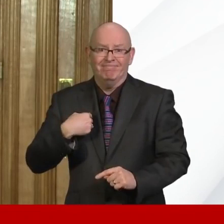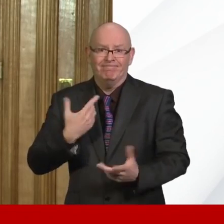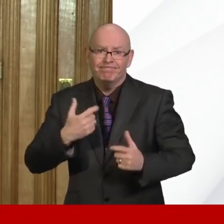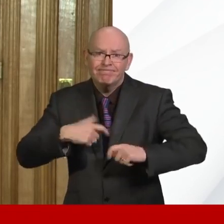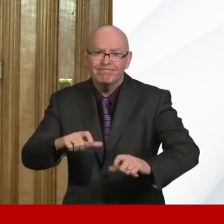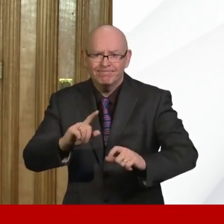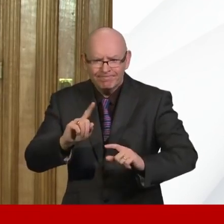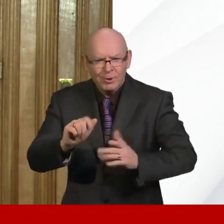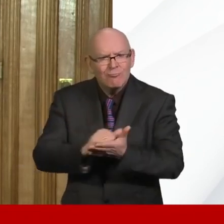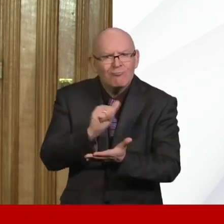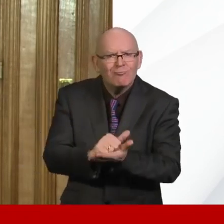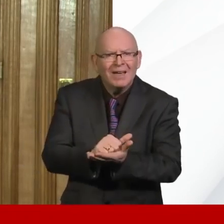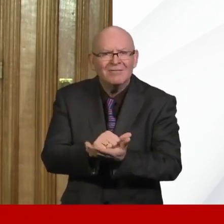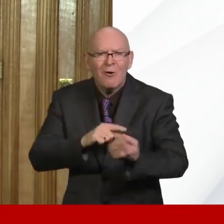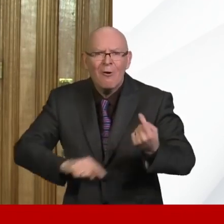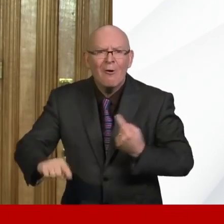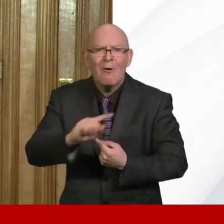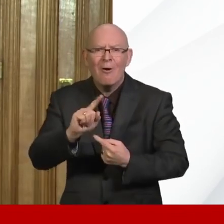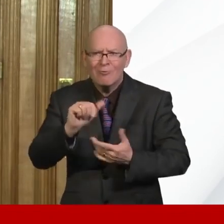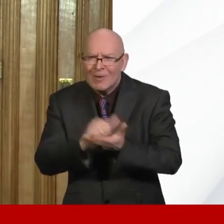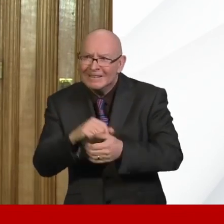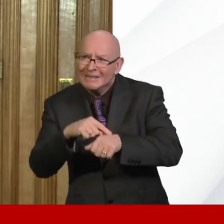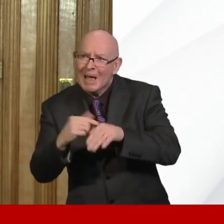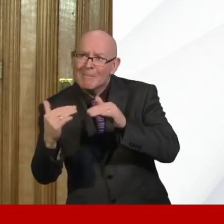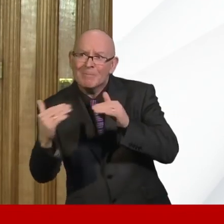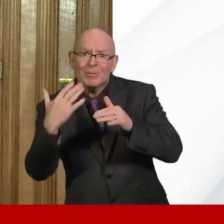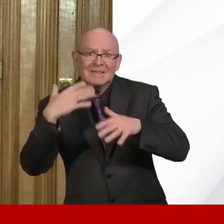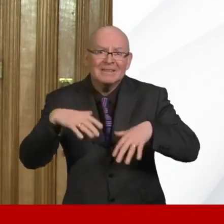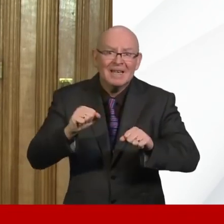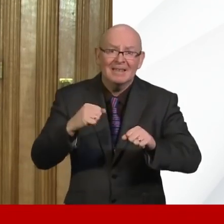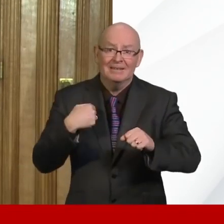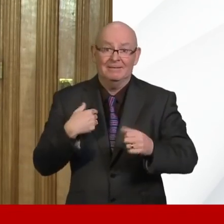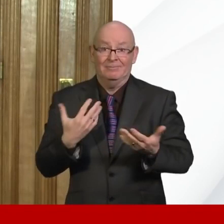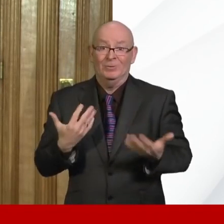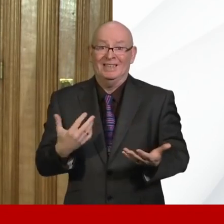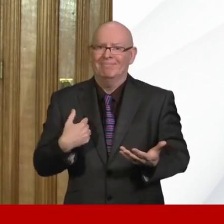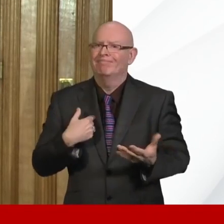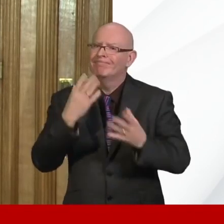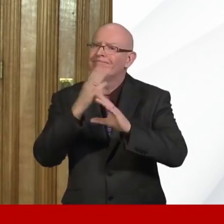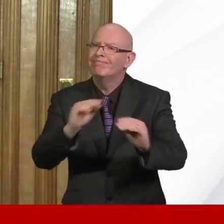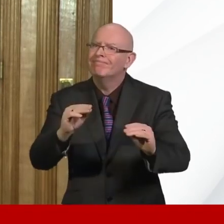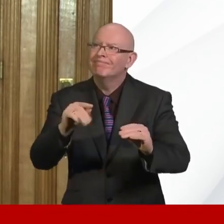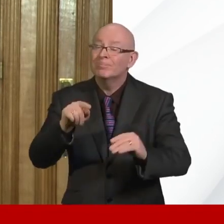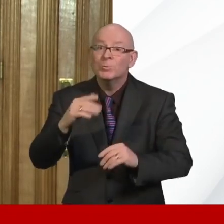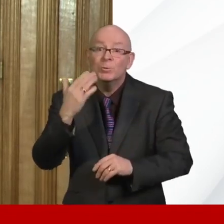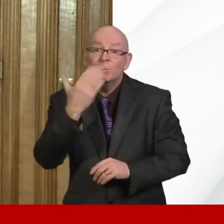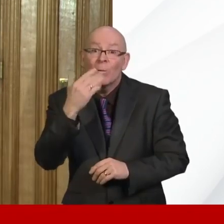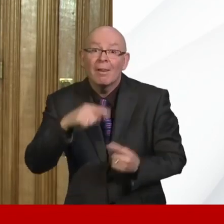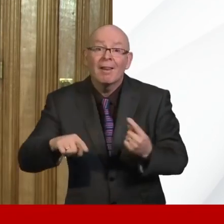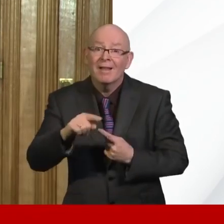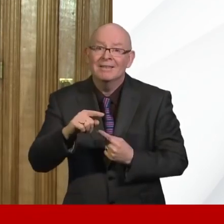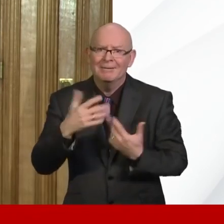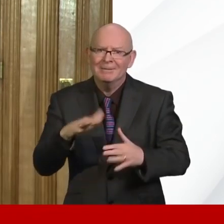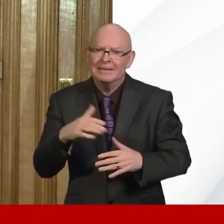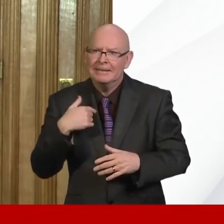of limited value in slowing the spread of the epidemic. And that's partly because, counterintuitively, schools are